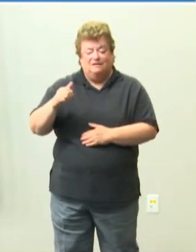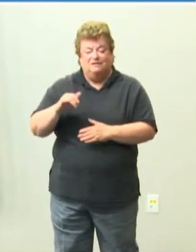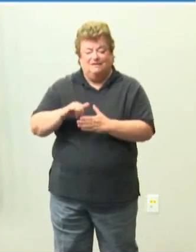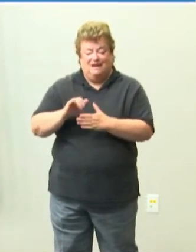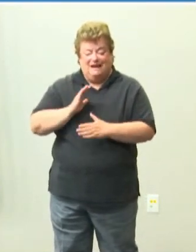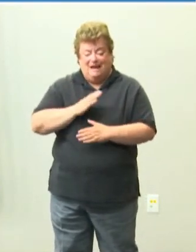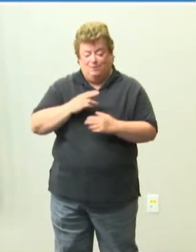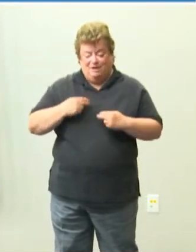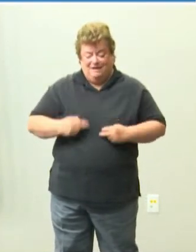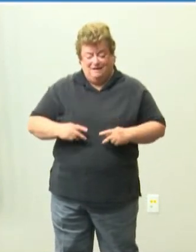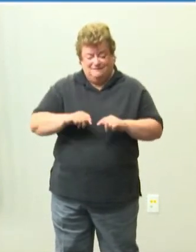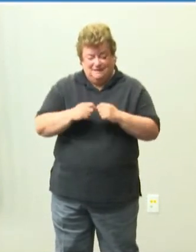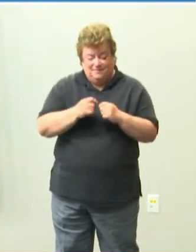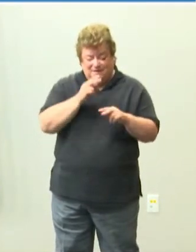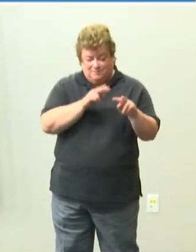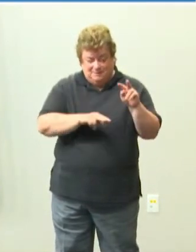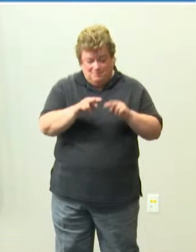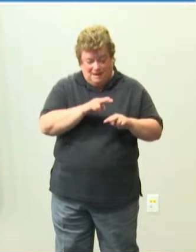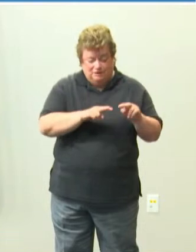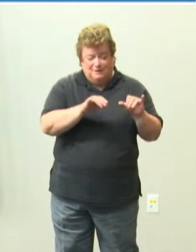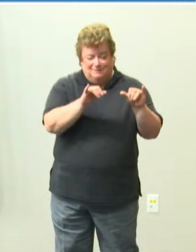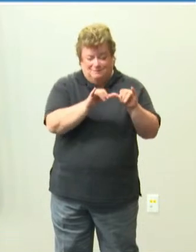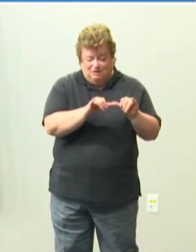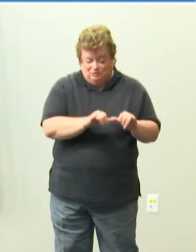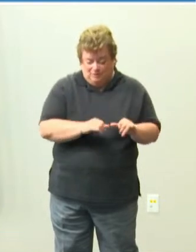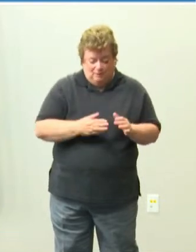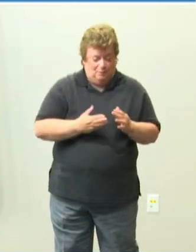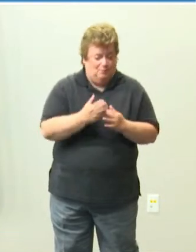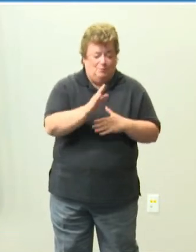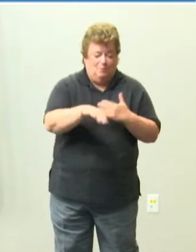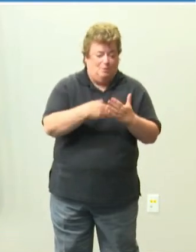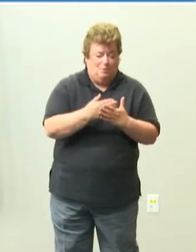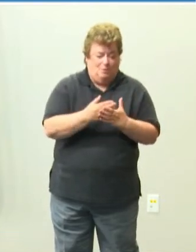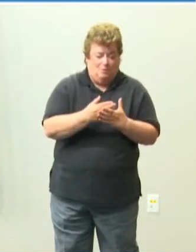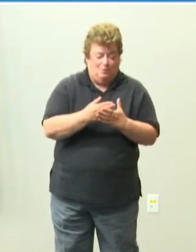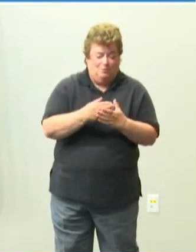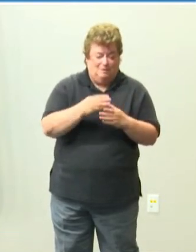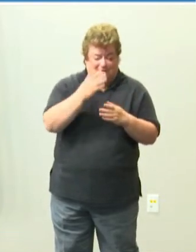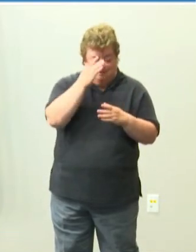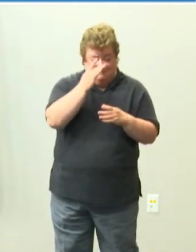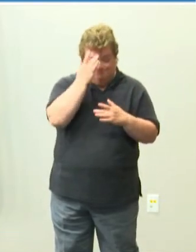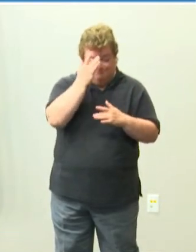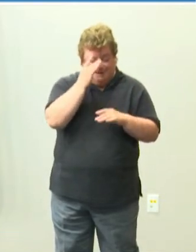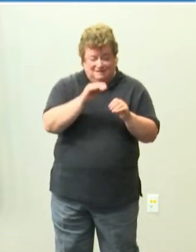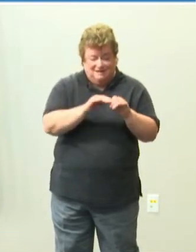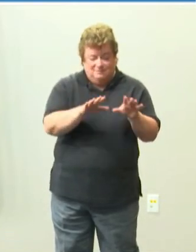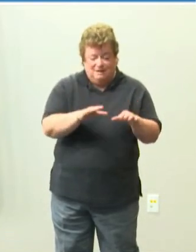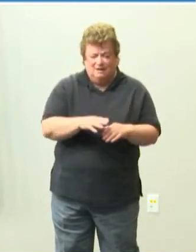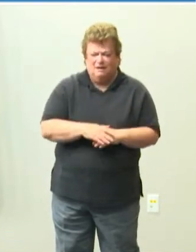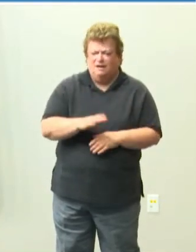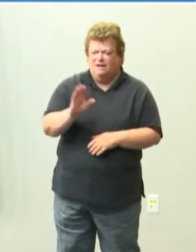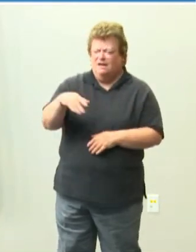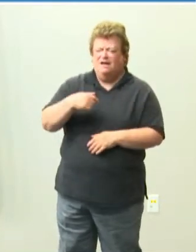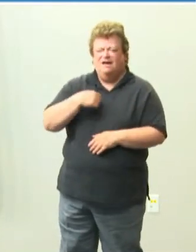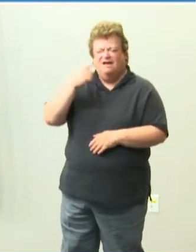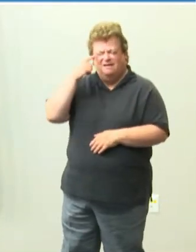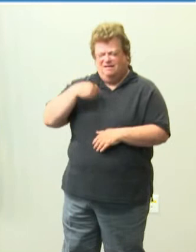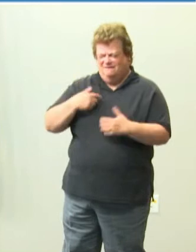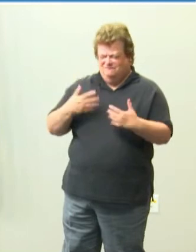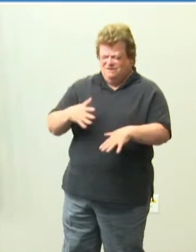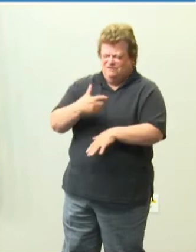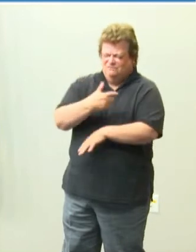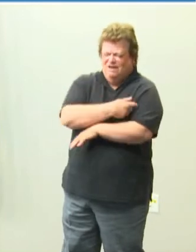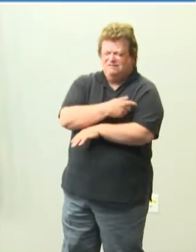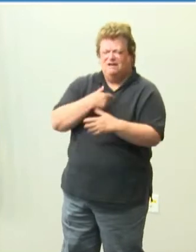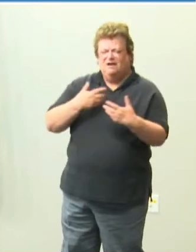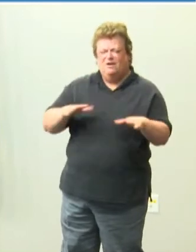been monitoring and measuring throughout the pandemic. You may be thinking, I'm already vaccinated and therefore protected. Why